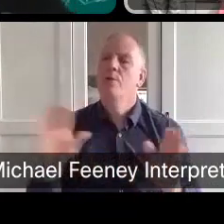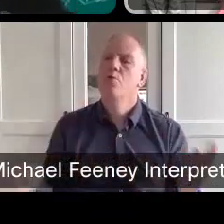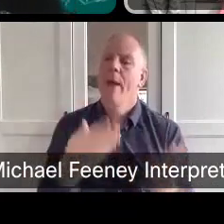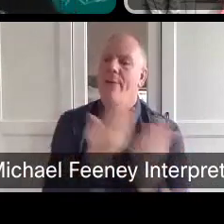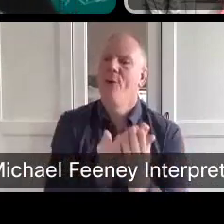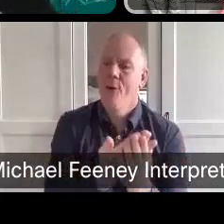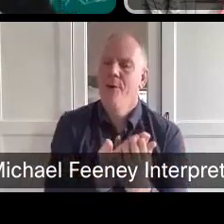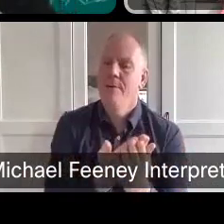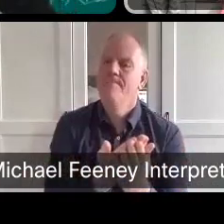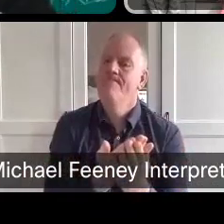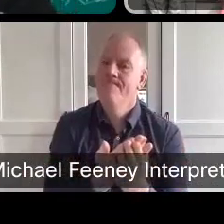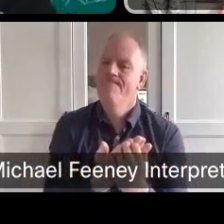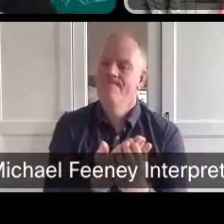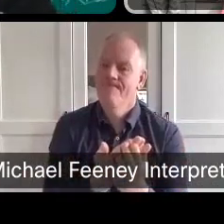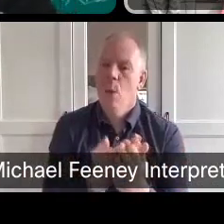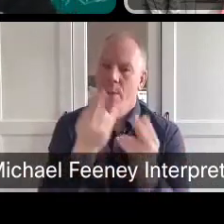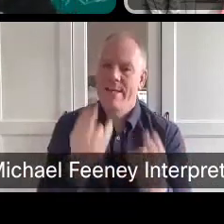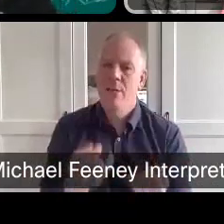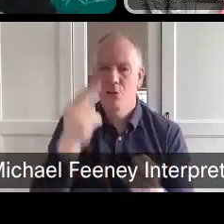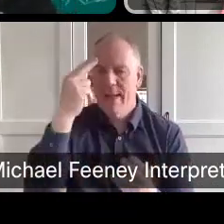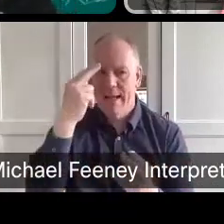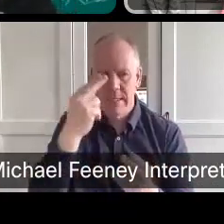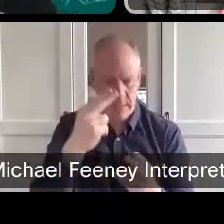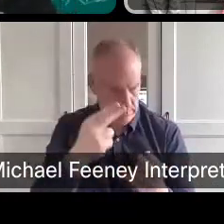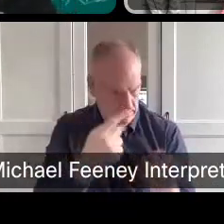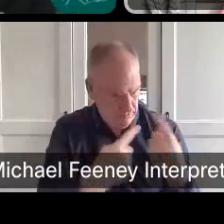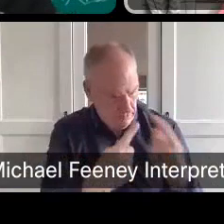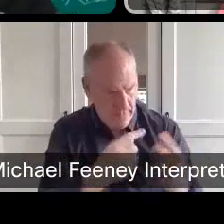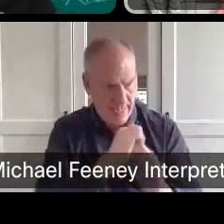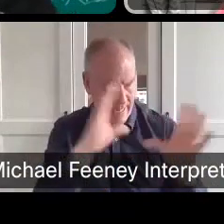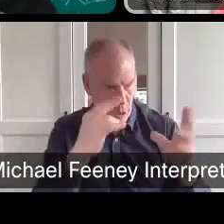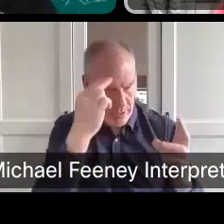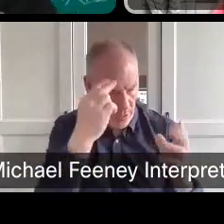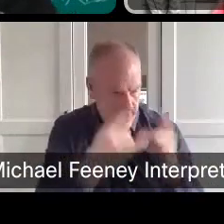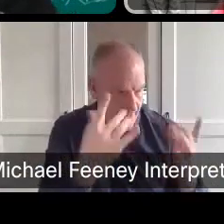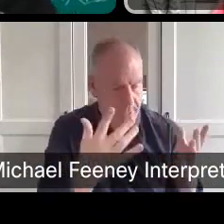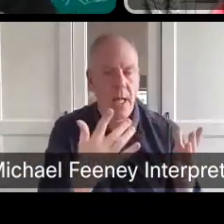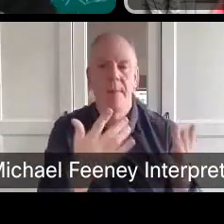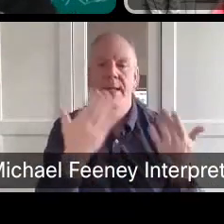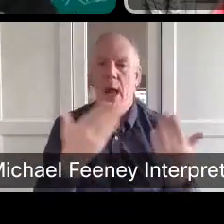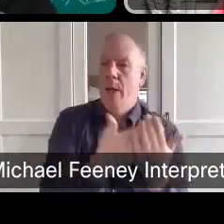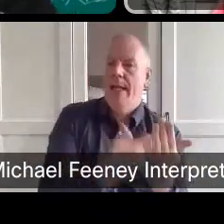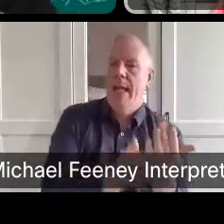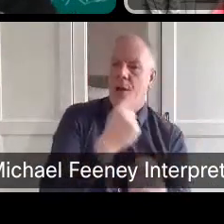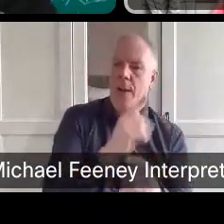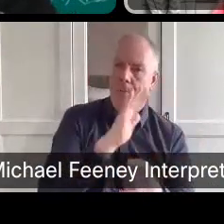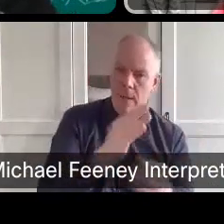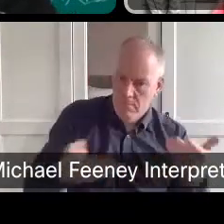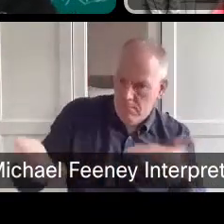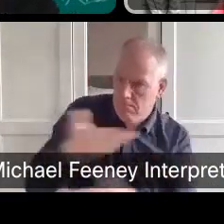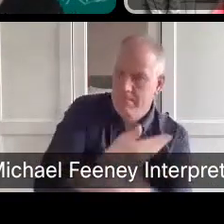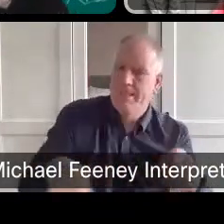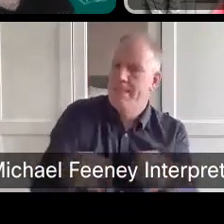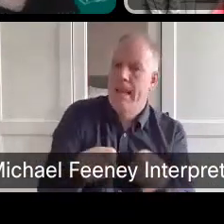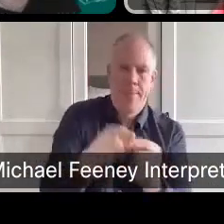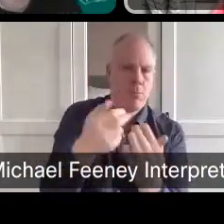the clarifications. The clarifications happen now, but now we have a legal piece around them from this legislation.